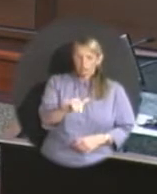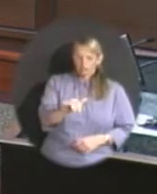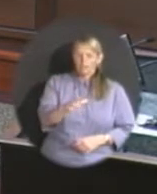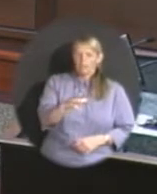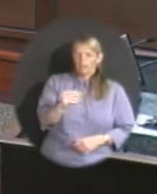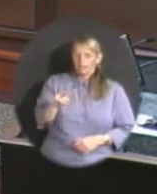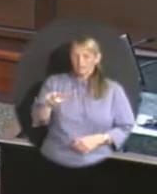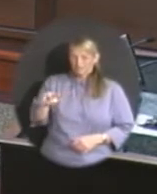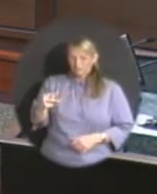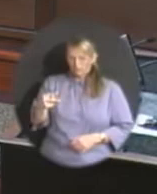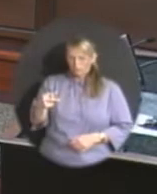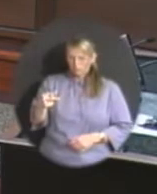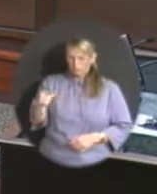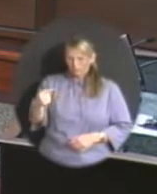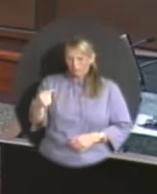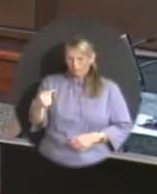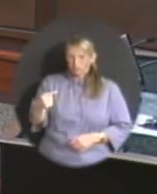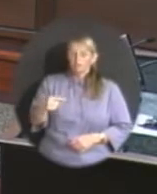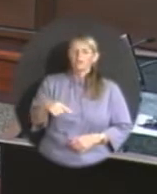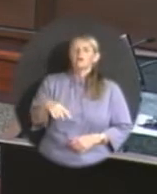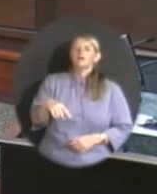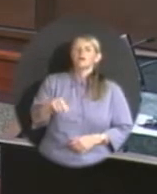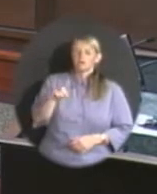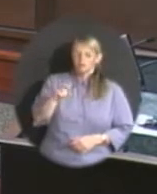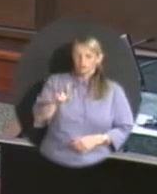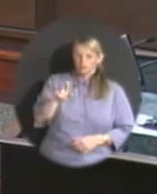sorry. Dr. Daniels, thank you.